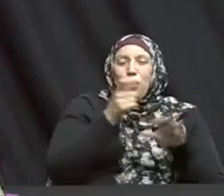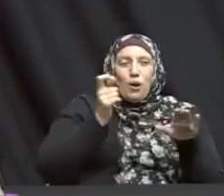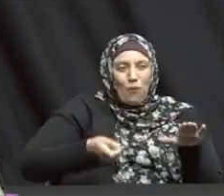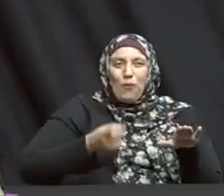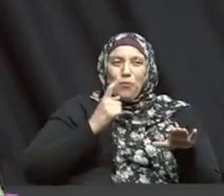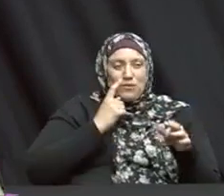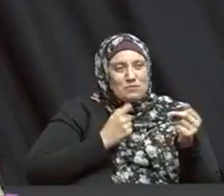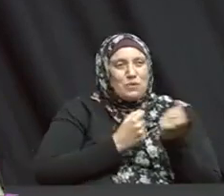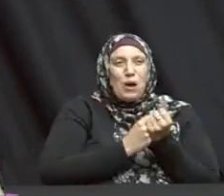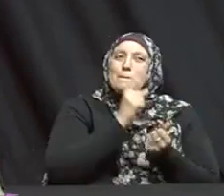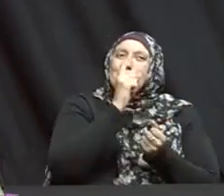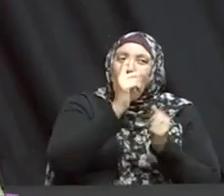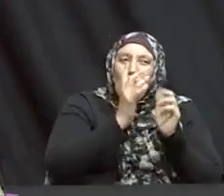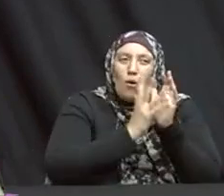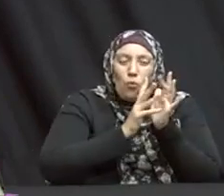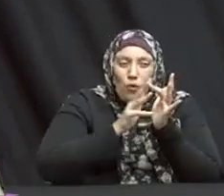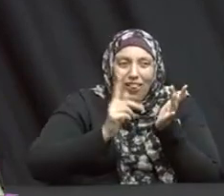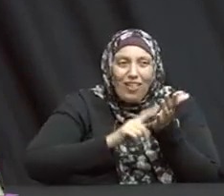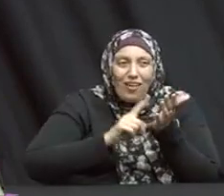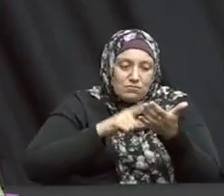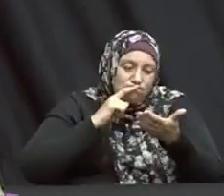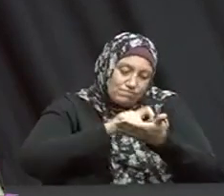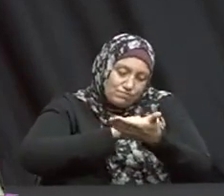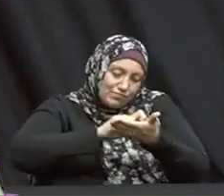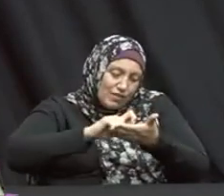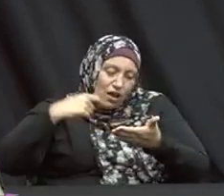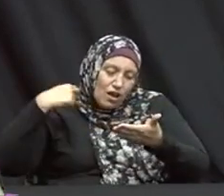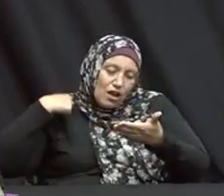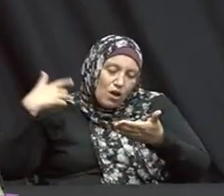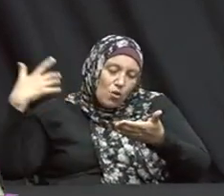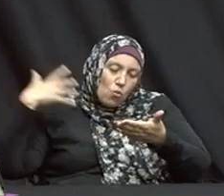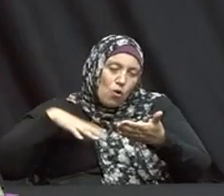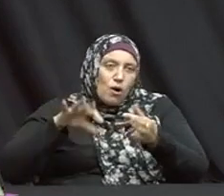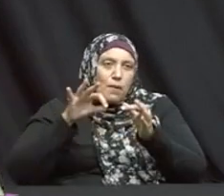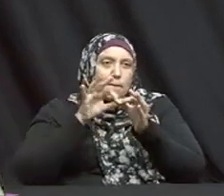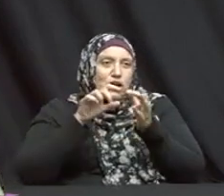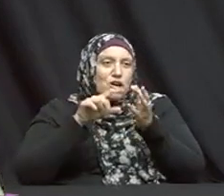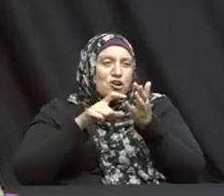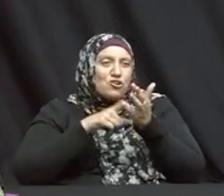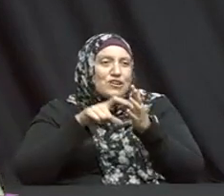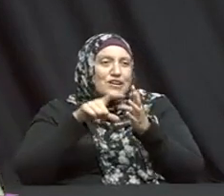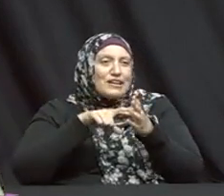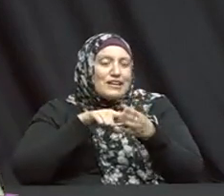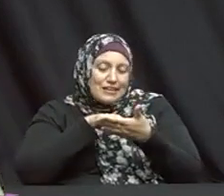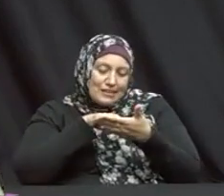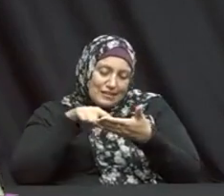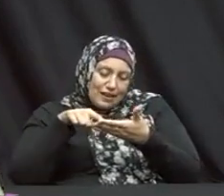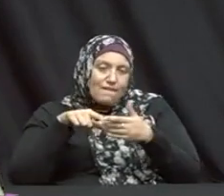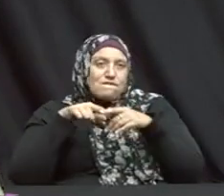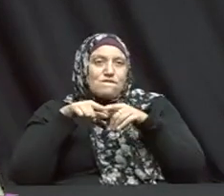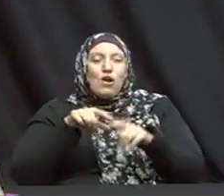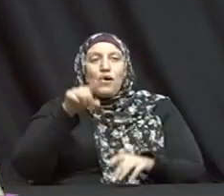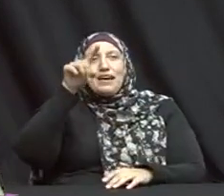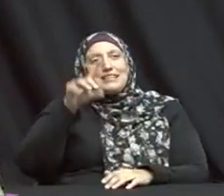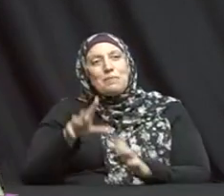it in your will that you want to be buried under the Islamic law, I think I actually wanted to ask Haj